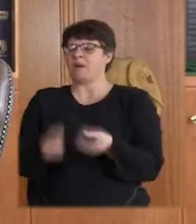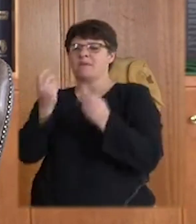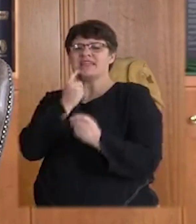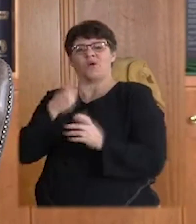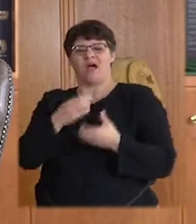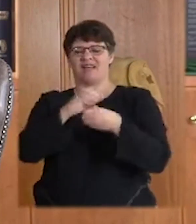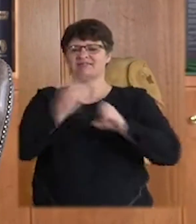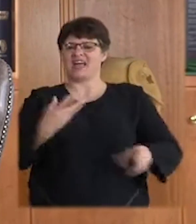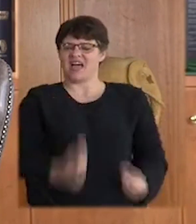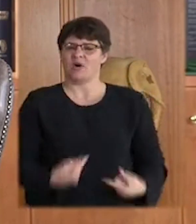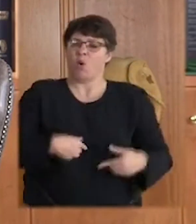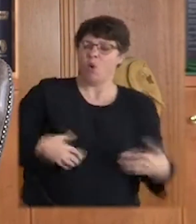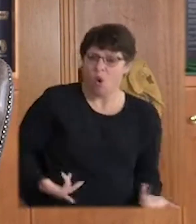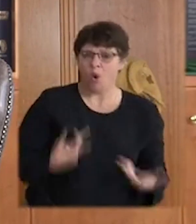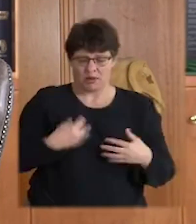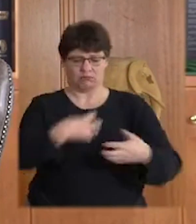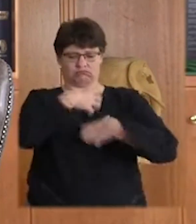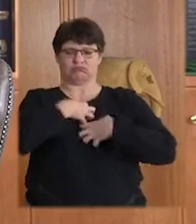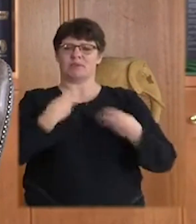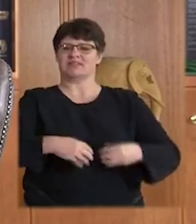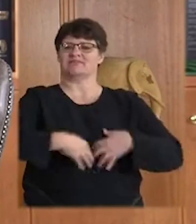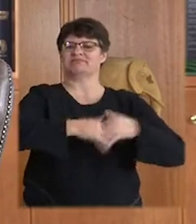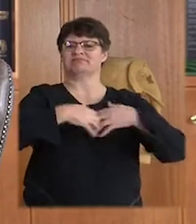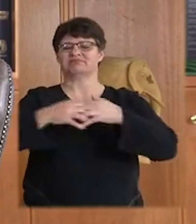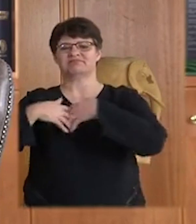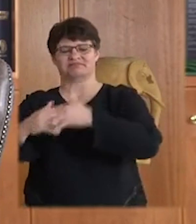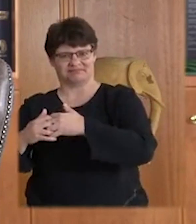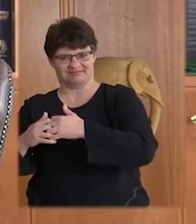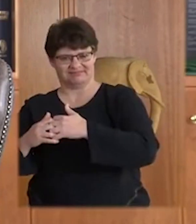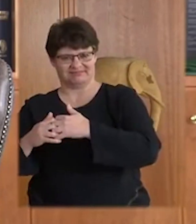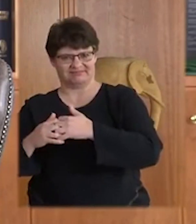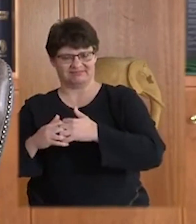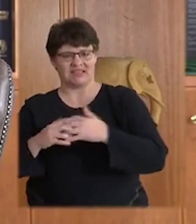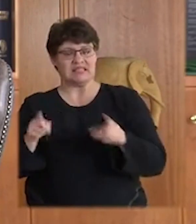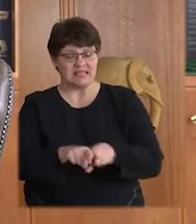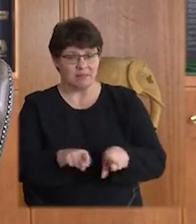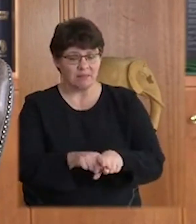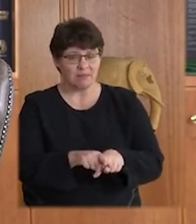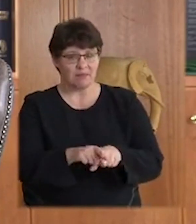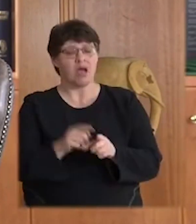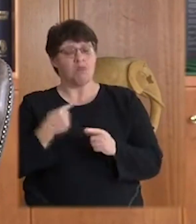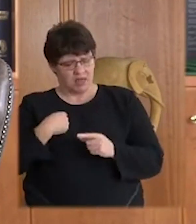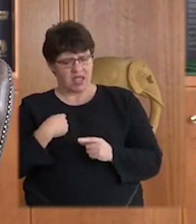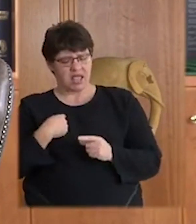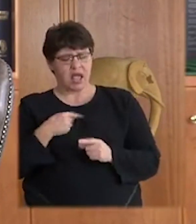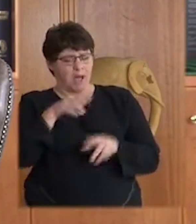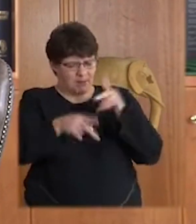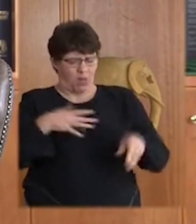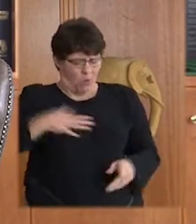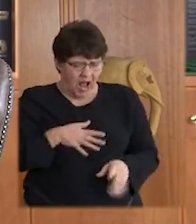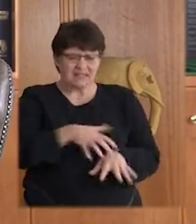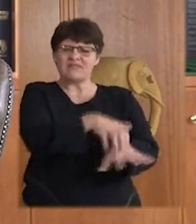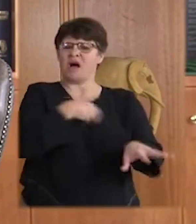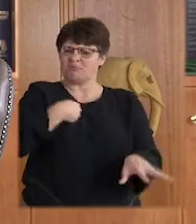We have accelerated programs to give our people access to land and return land to